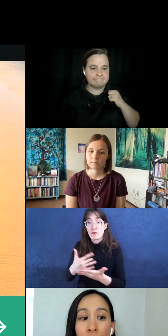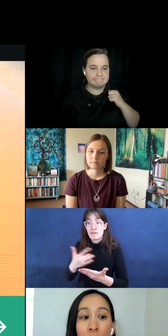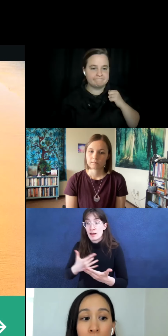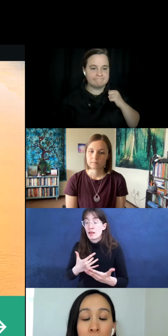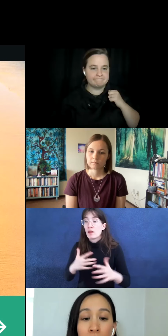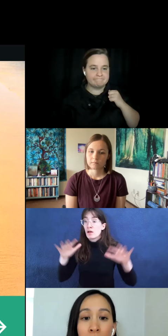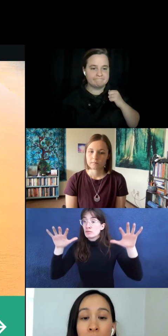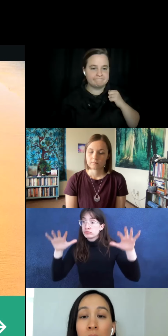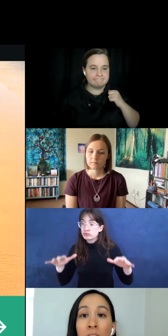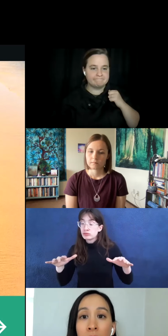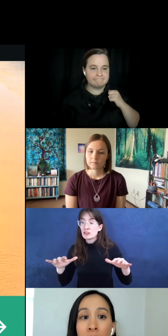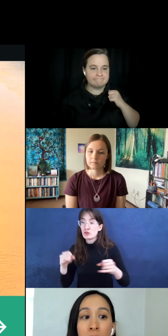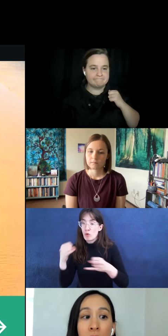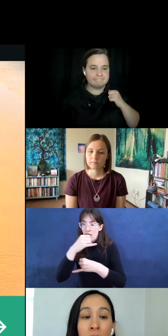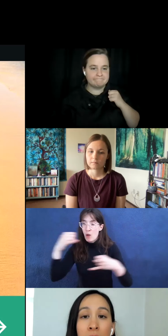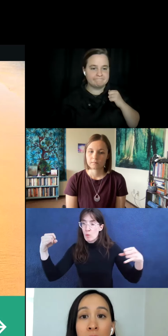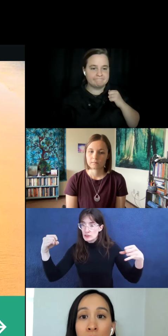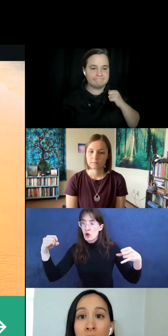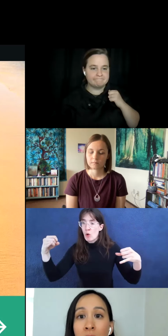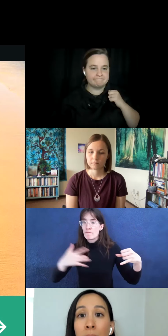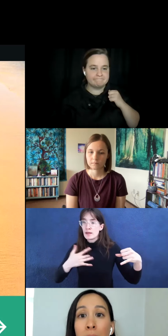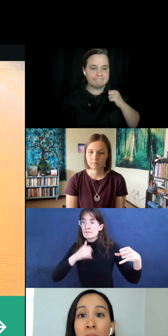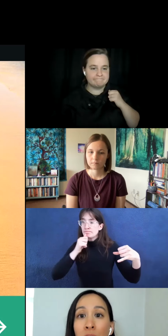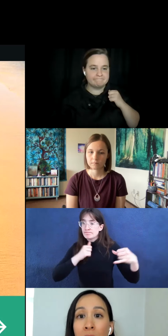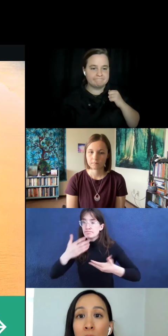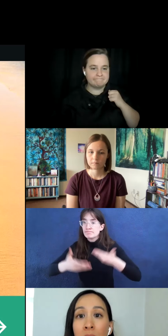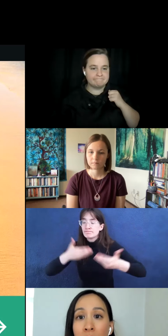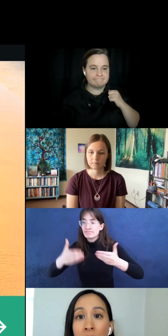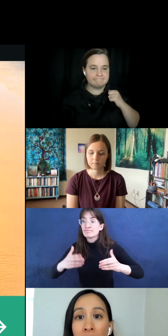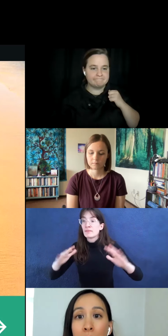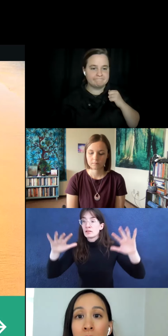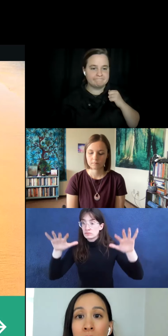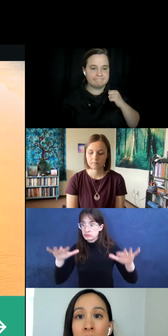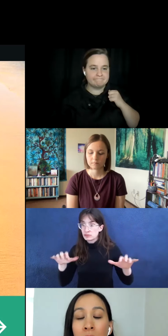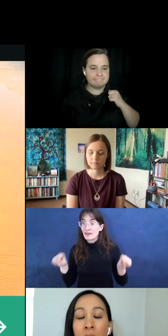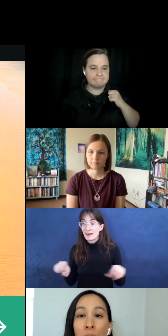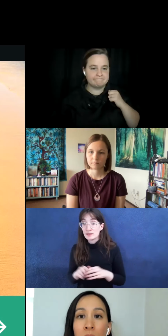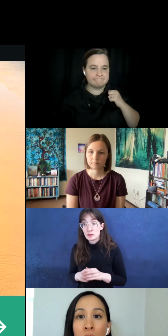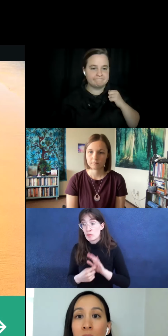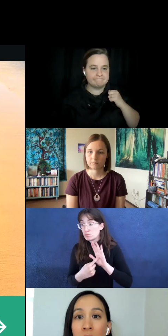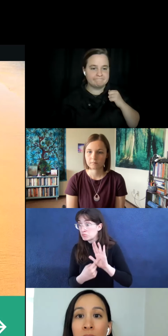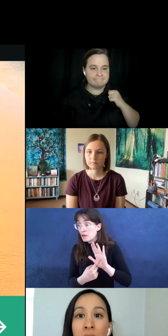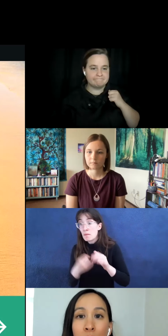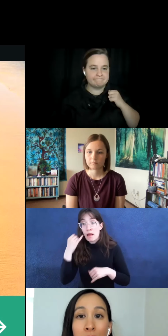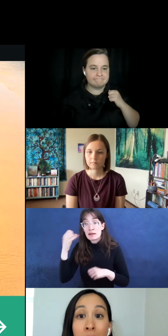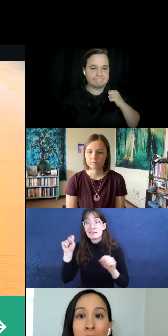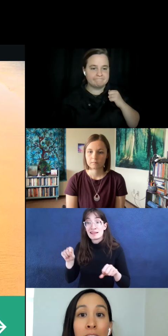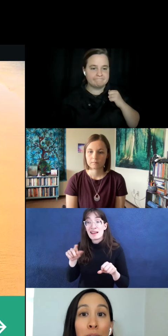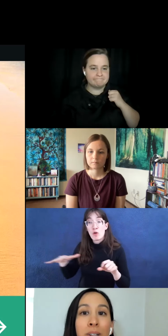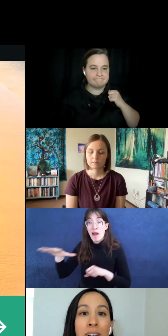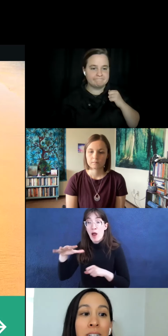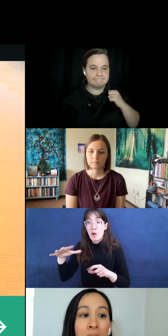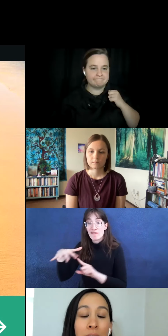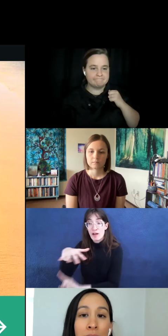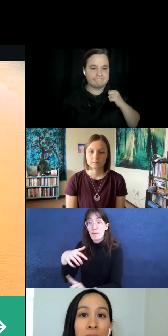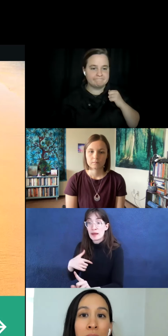somatic resource. And then, so the idea of this is maybe if you're out in an environment in which those safety cues are telling you